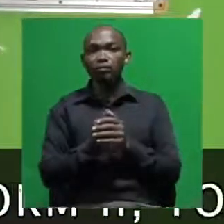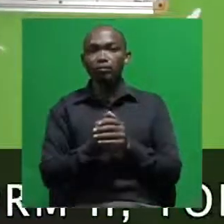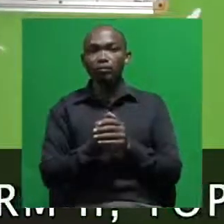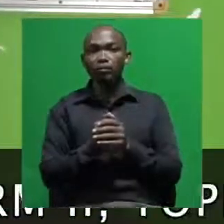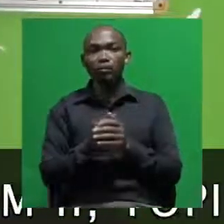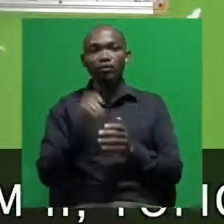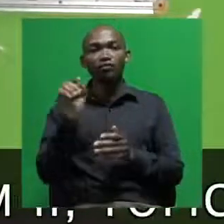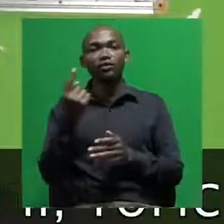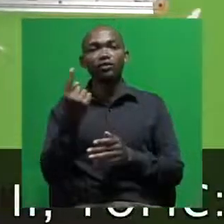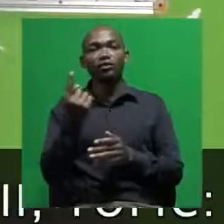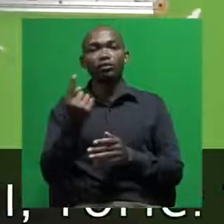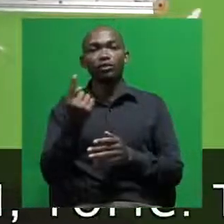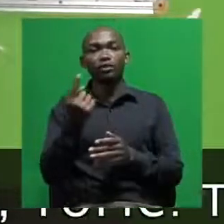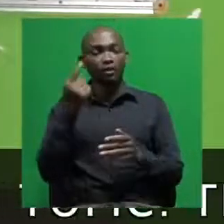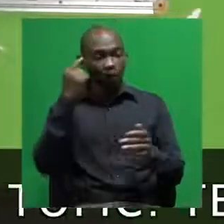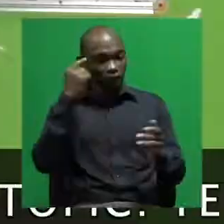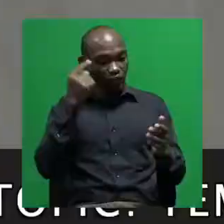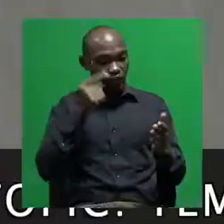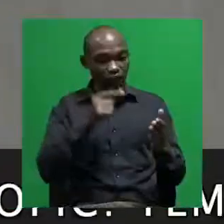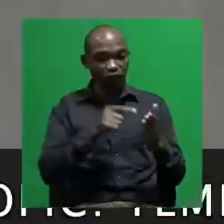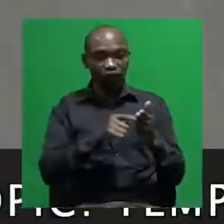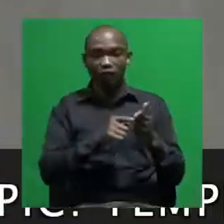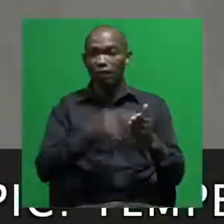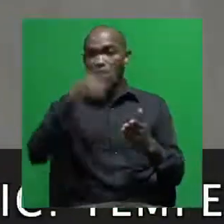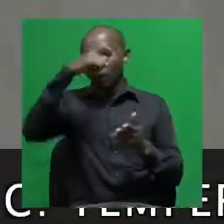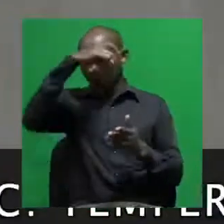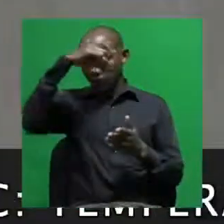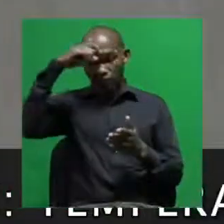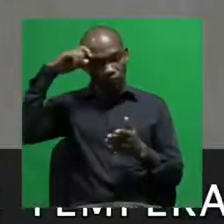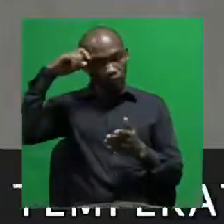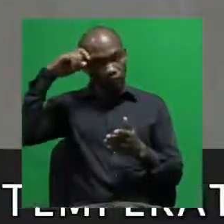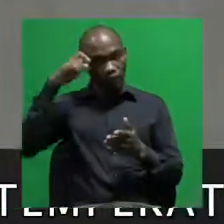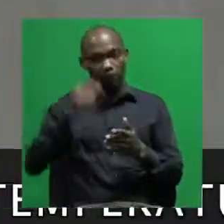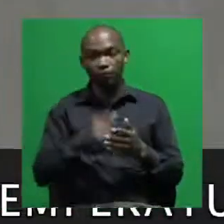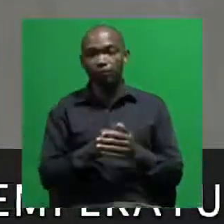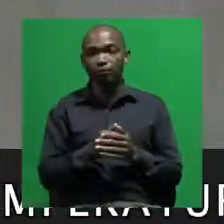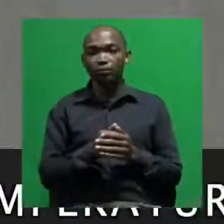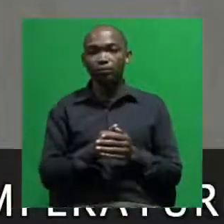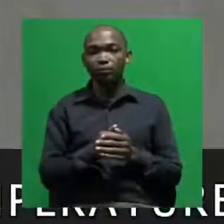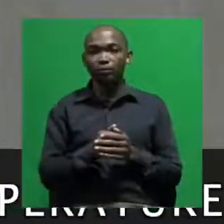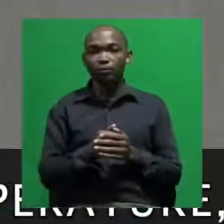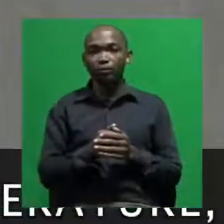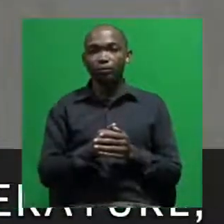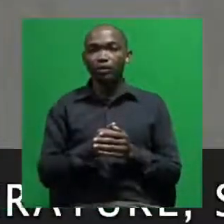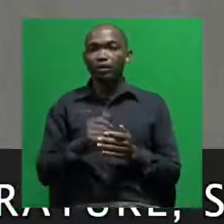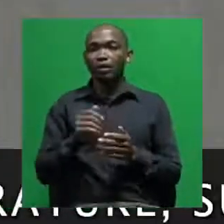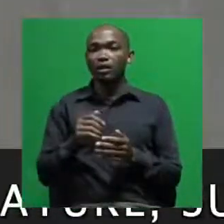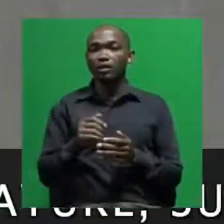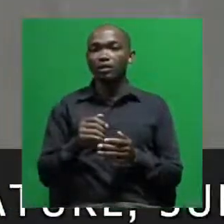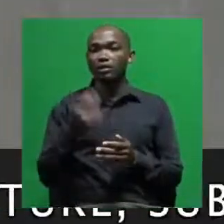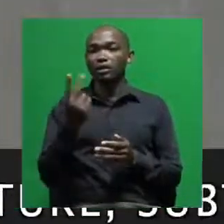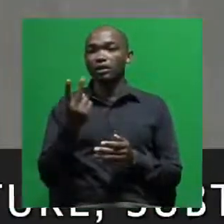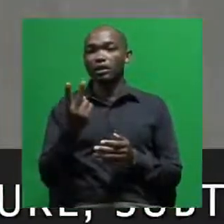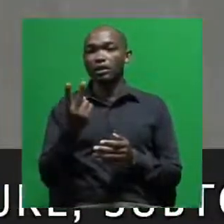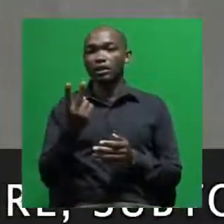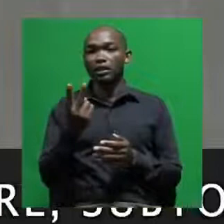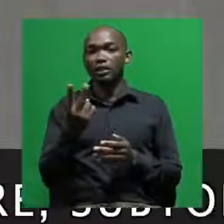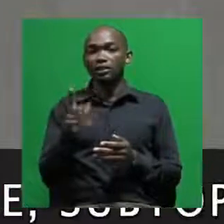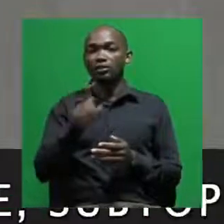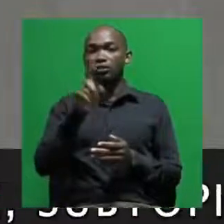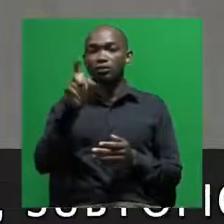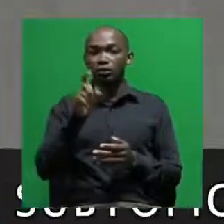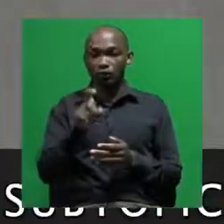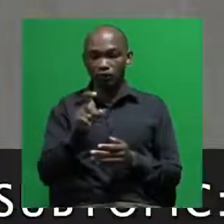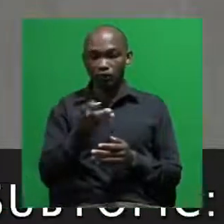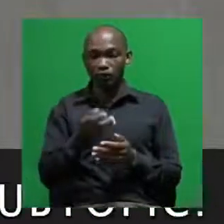The first one, define the temperature. The second question, what is the value of the